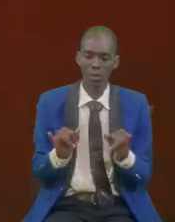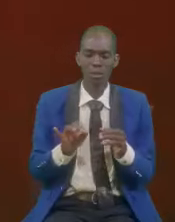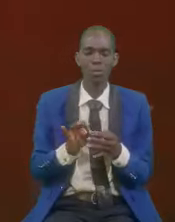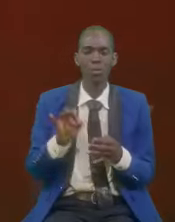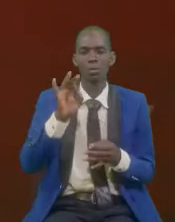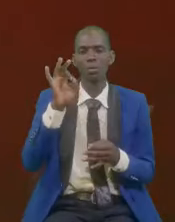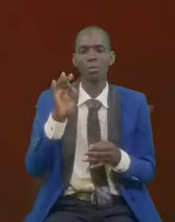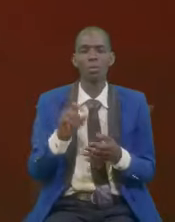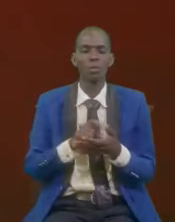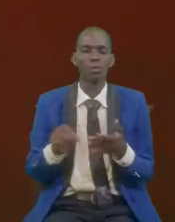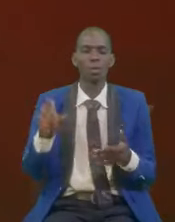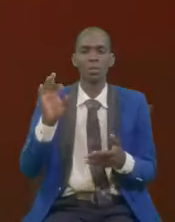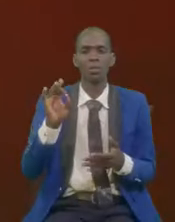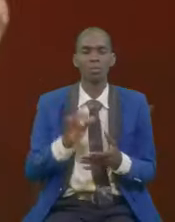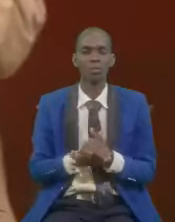Spirit.